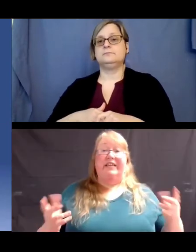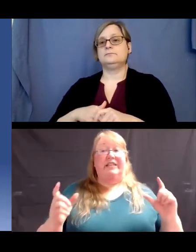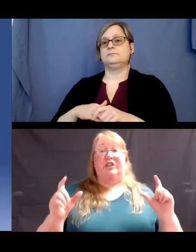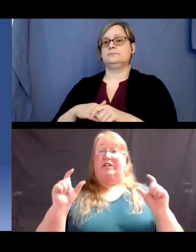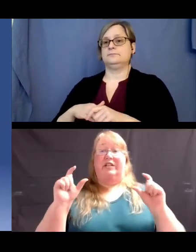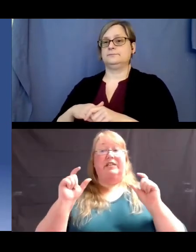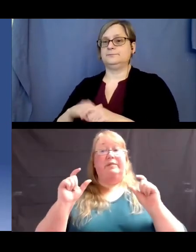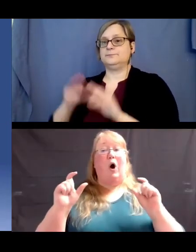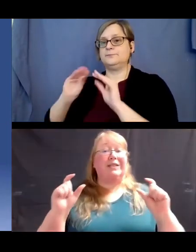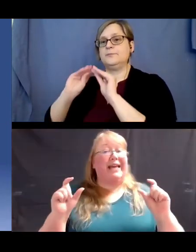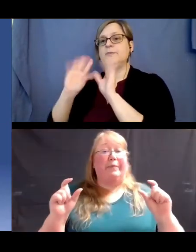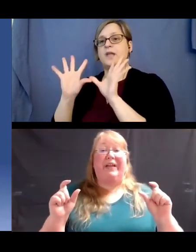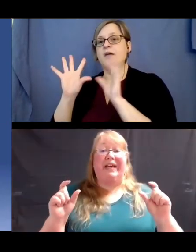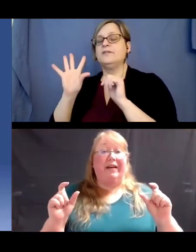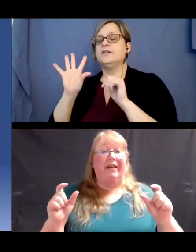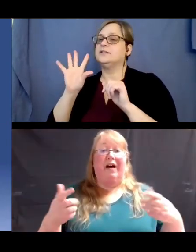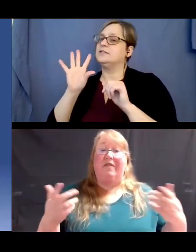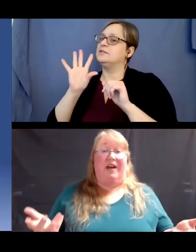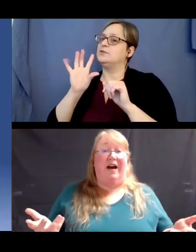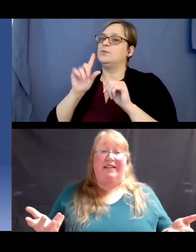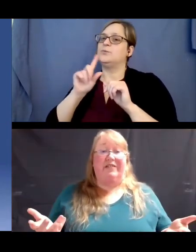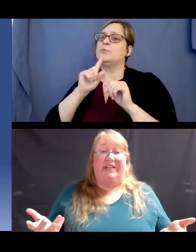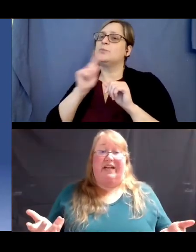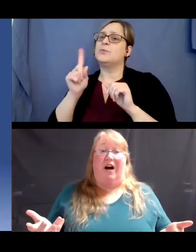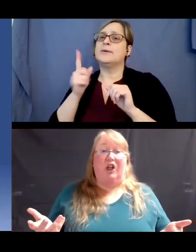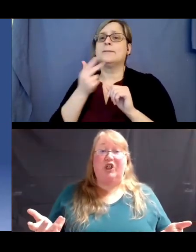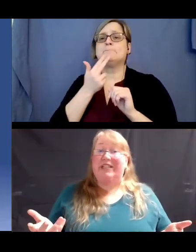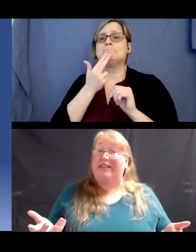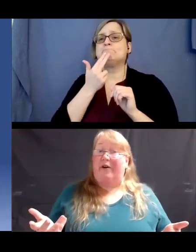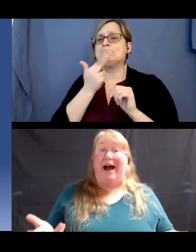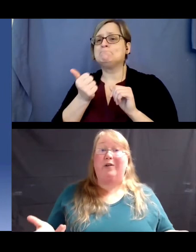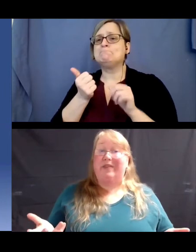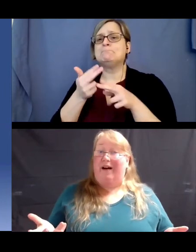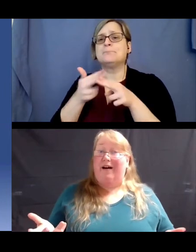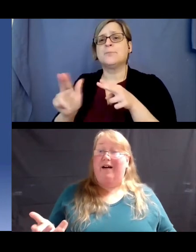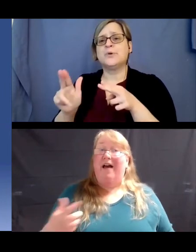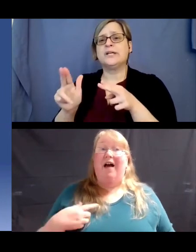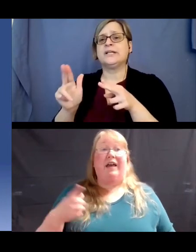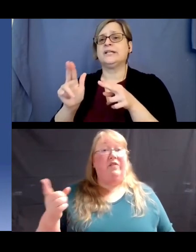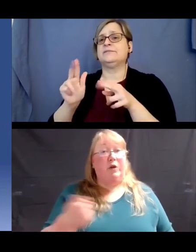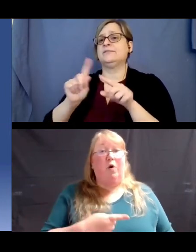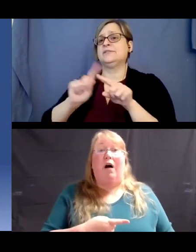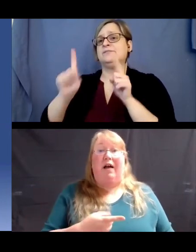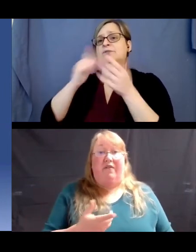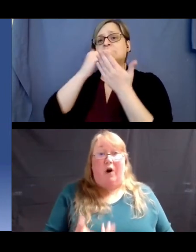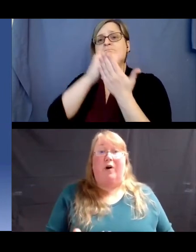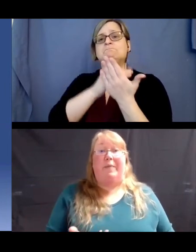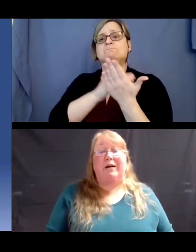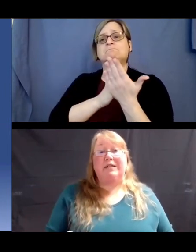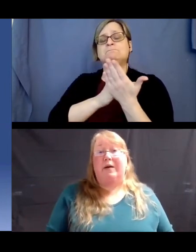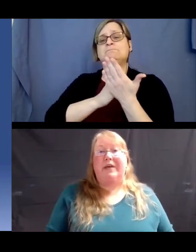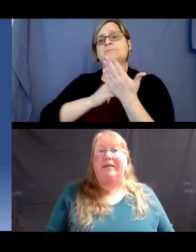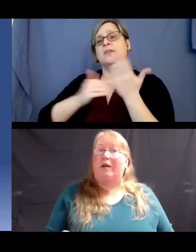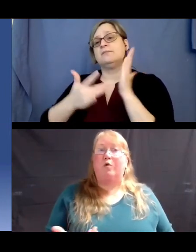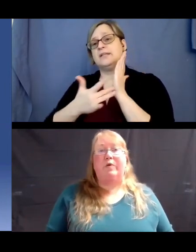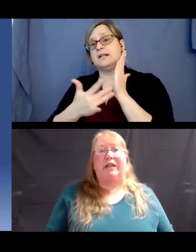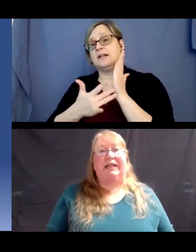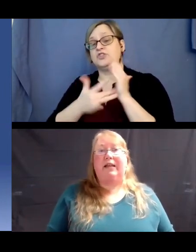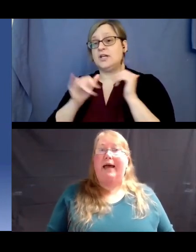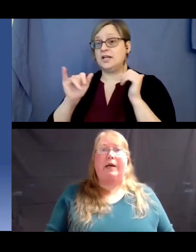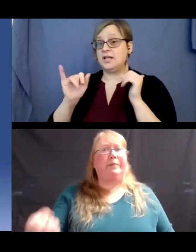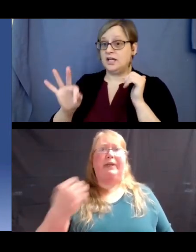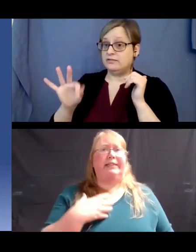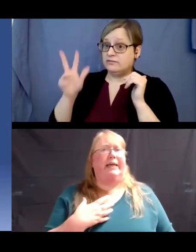obviously, this is just a small sampling of the kinds of technologies that are out there. If you all have heard about something that you